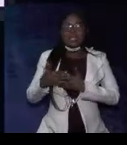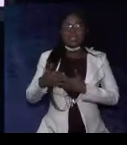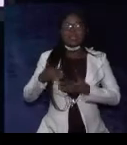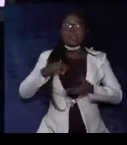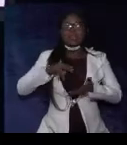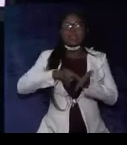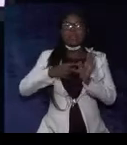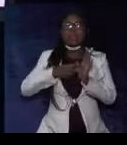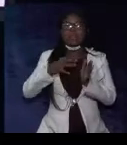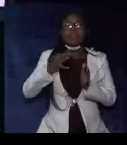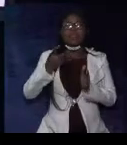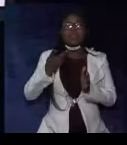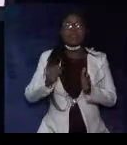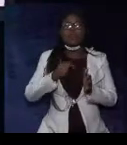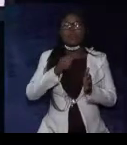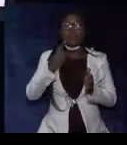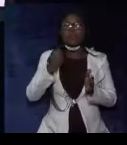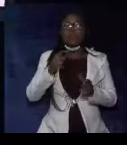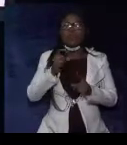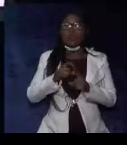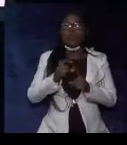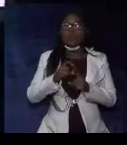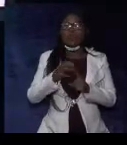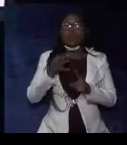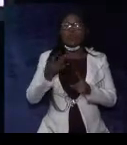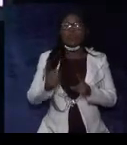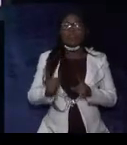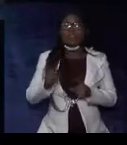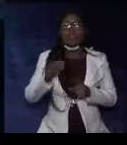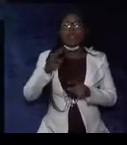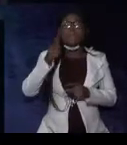nearest in meaning to the word in bold letters.